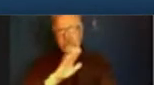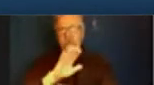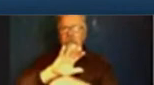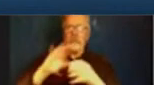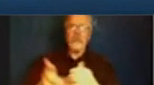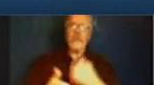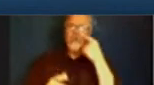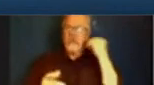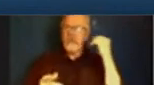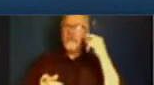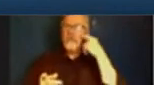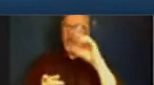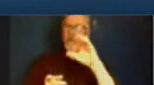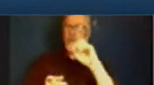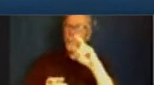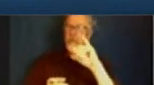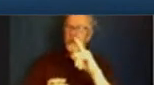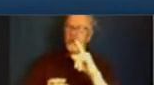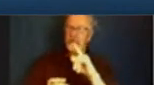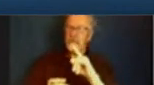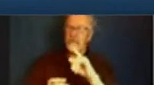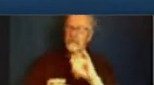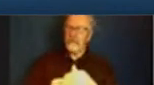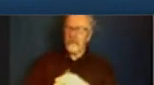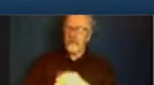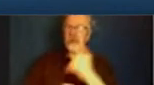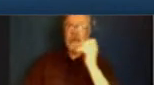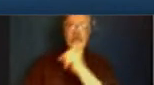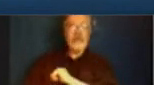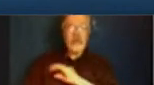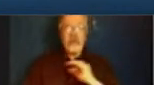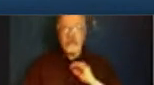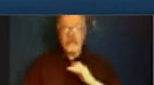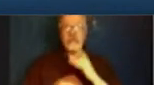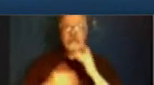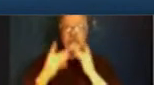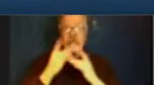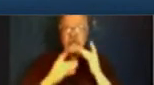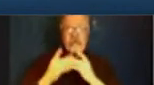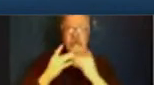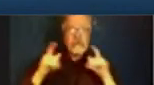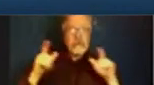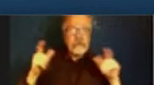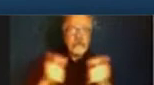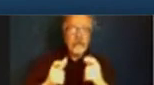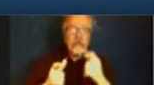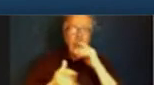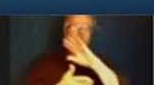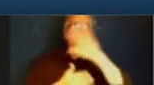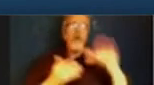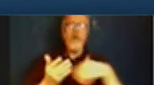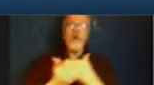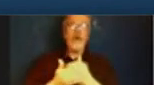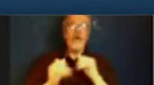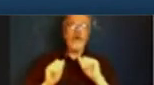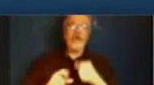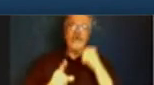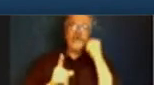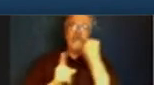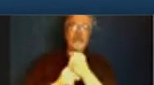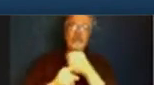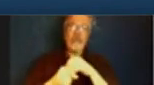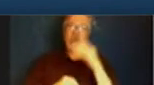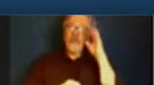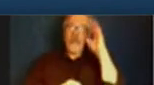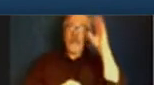every system is subject to potentially being understaffed in the upcoming weeks. Certainly, we've